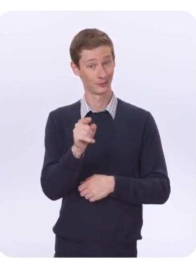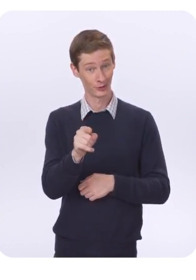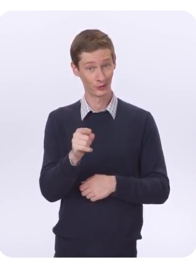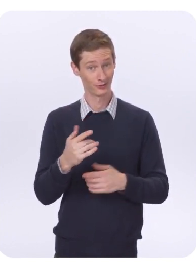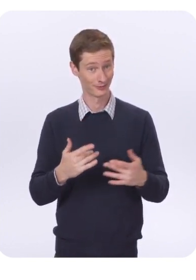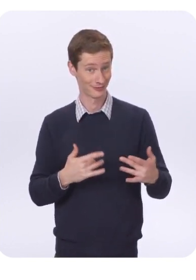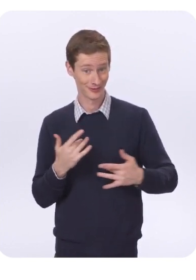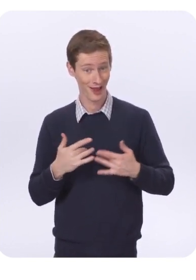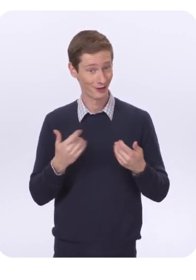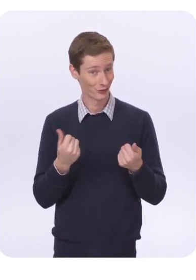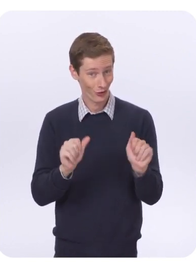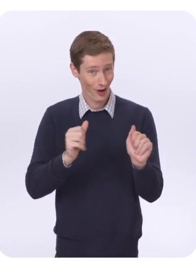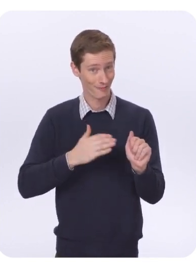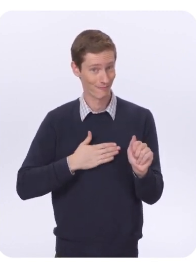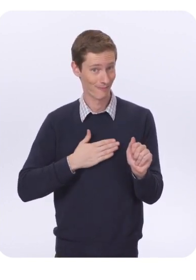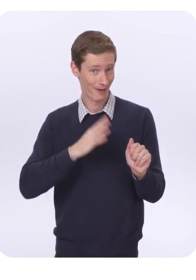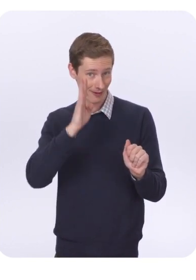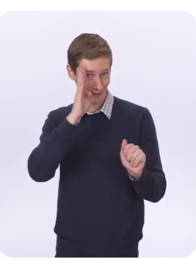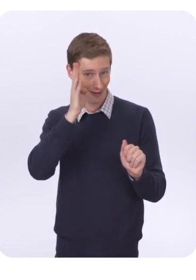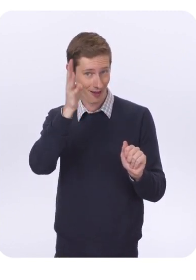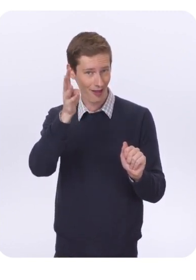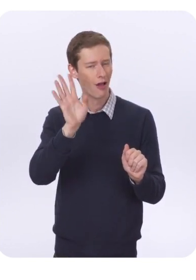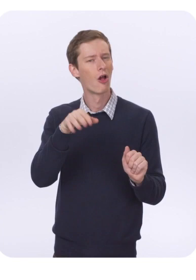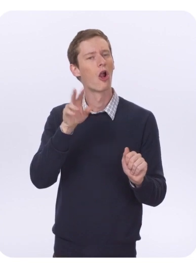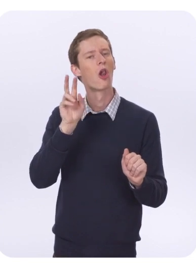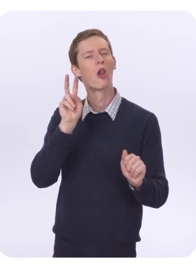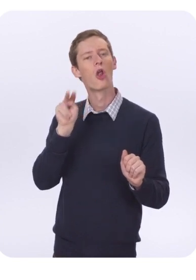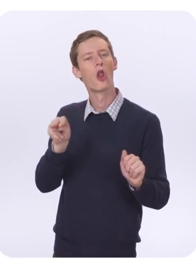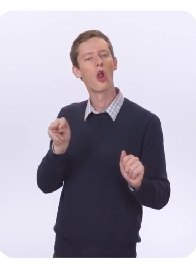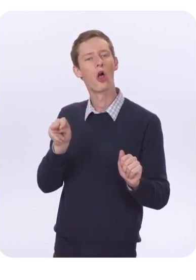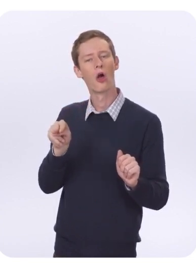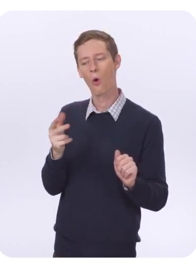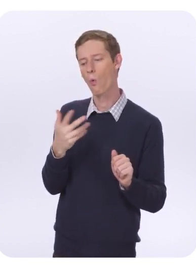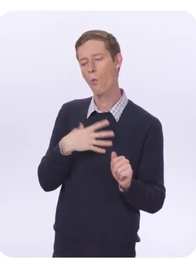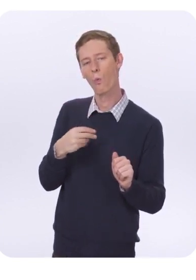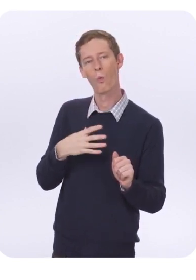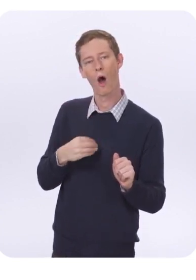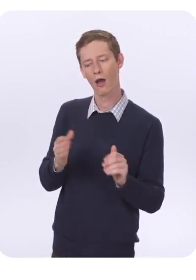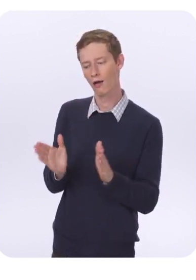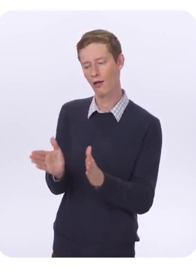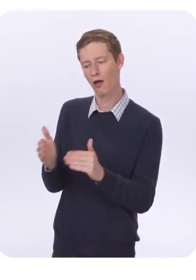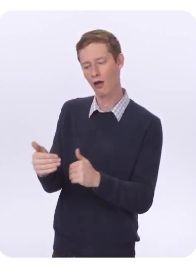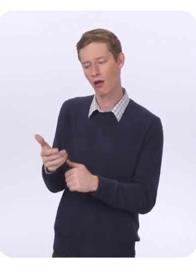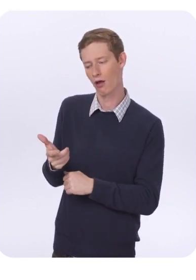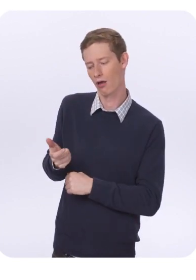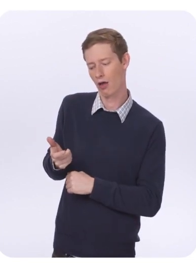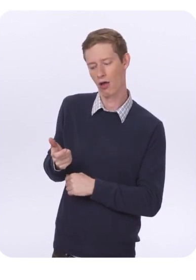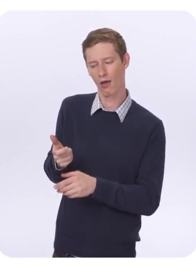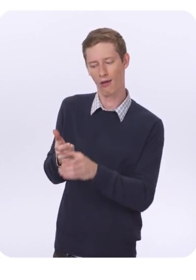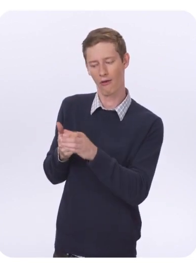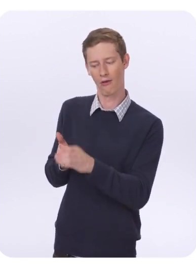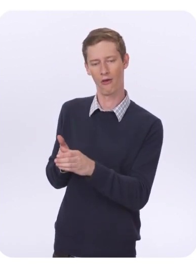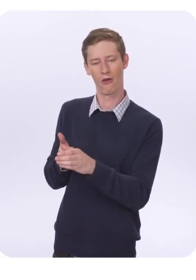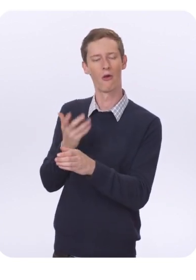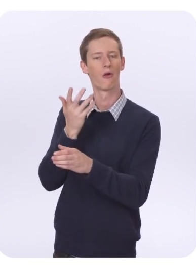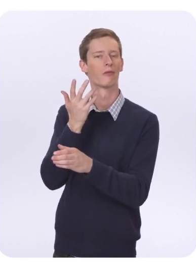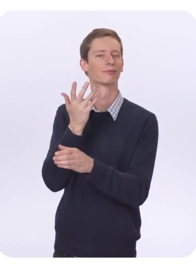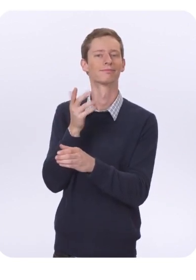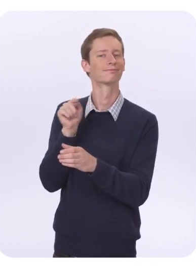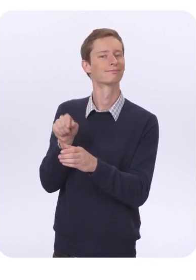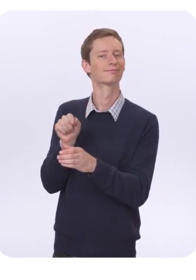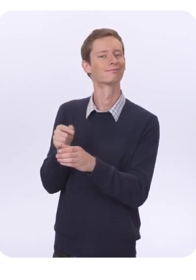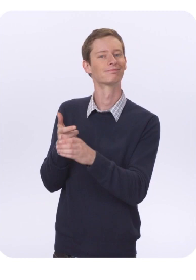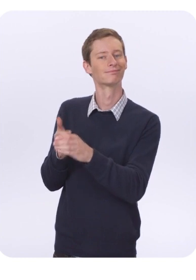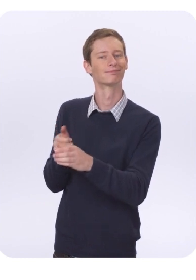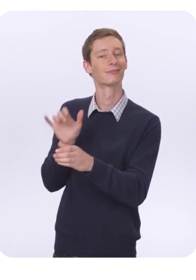to try out my invention. Do you see a boxy white tool with a yellow handle that looks like it could be some kind of blaster? There